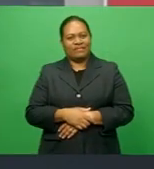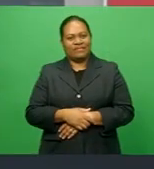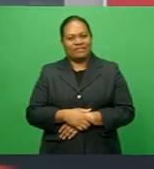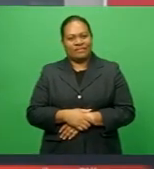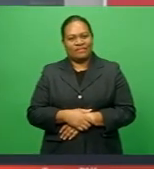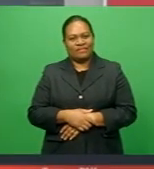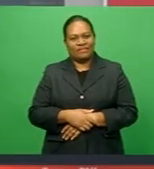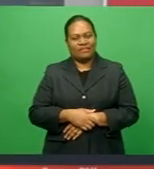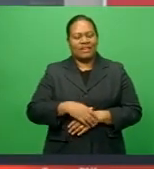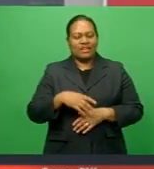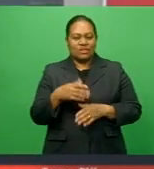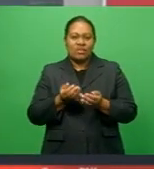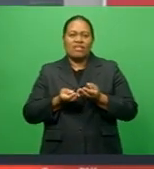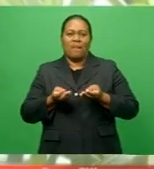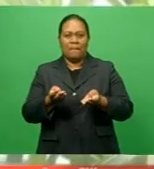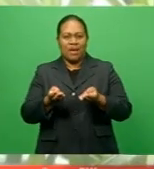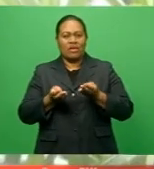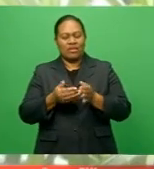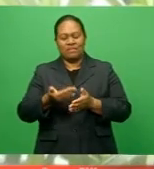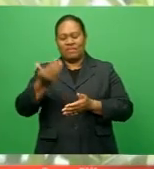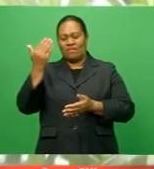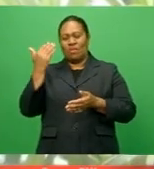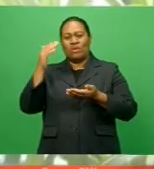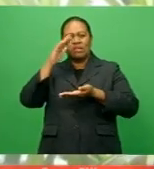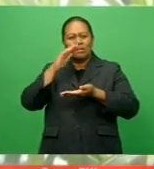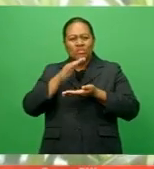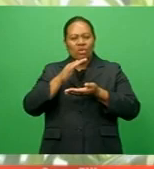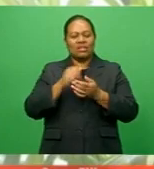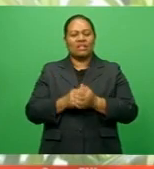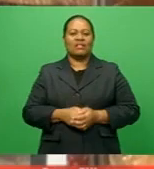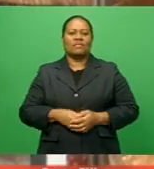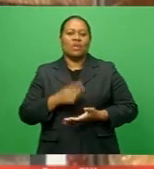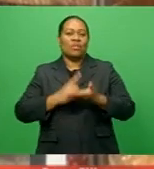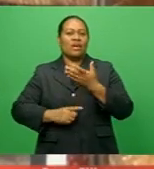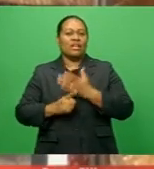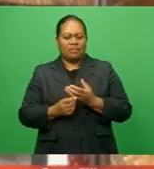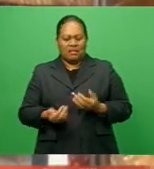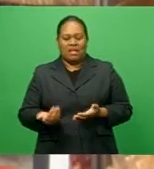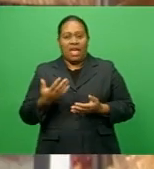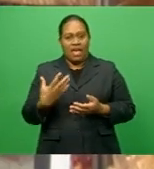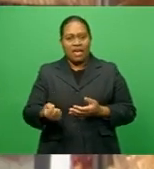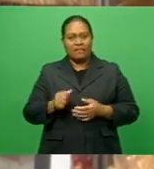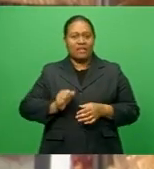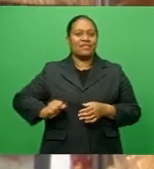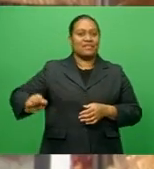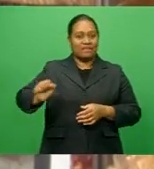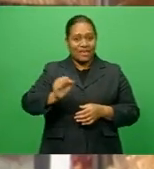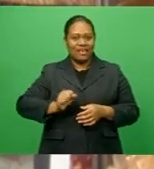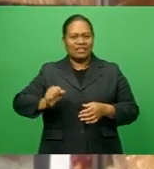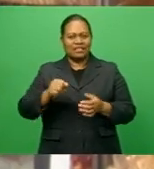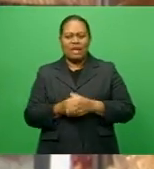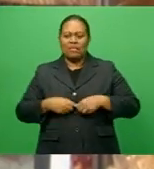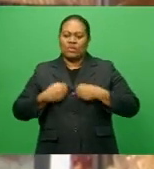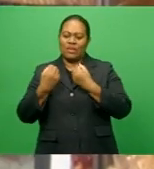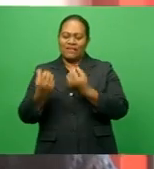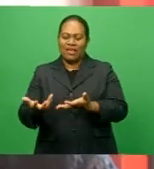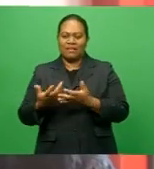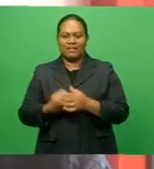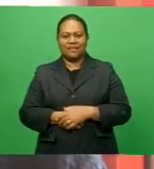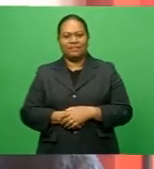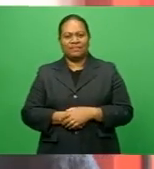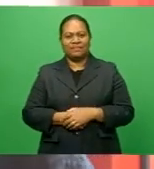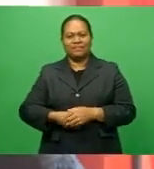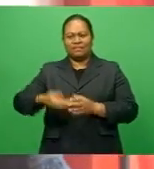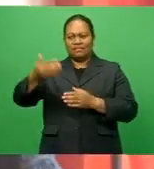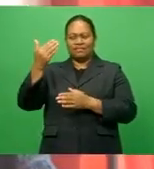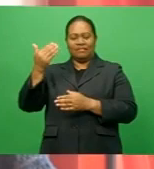The initial bakery was small, and the Hot Bread Kitchen took advantage of the extra space as soon as it was available. Our previous place,